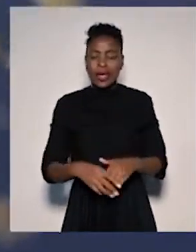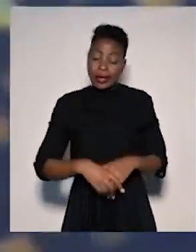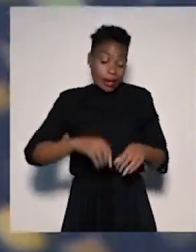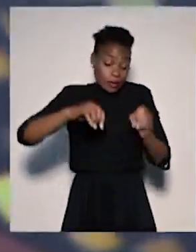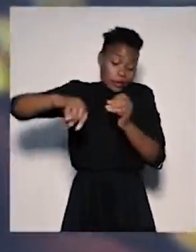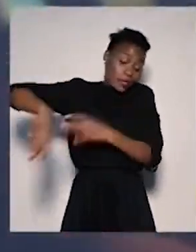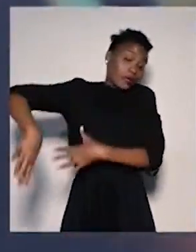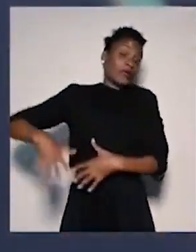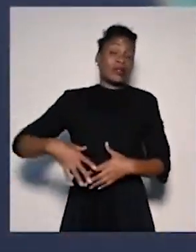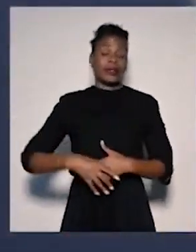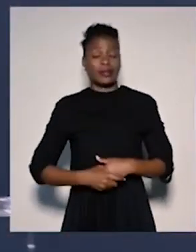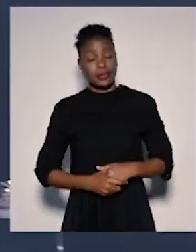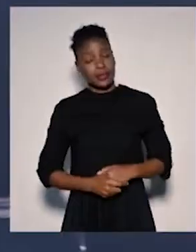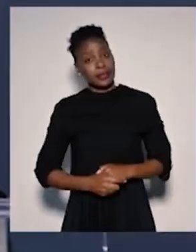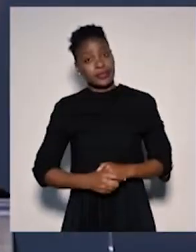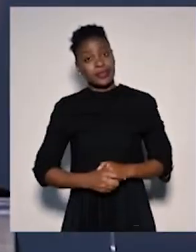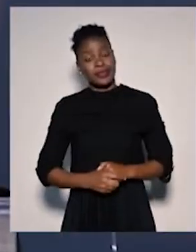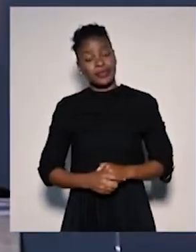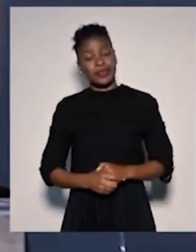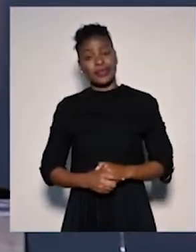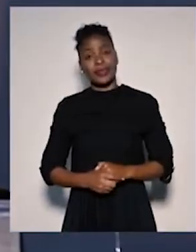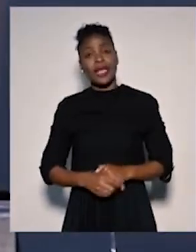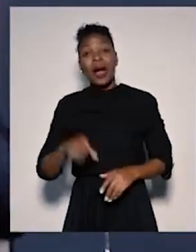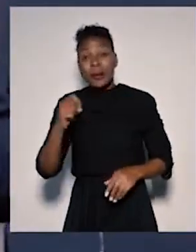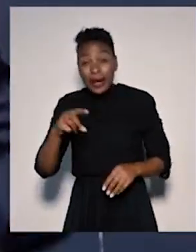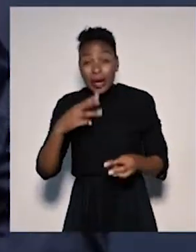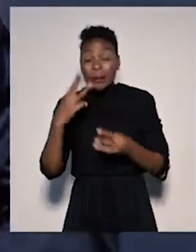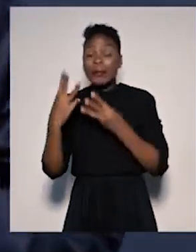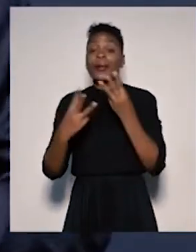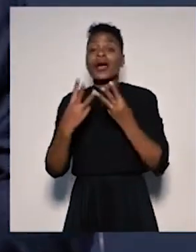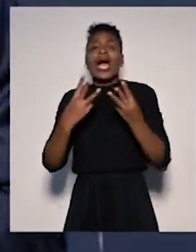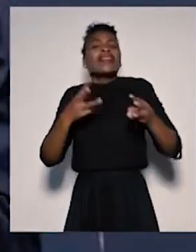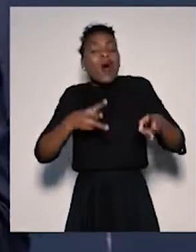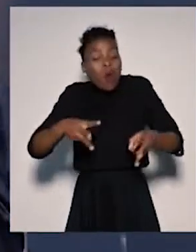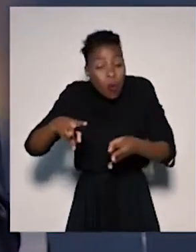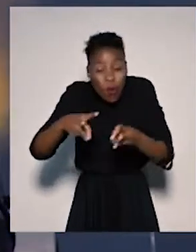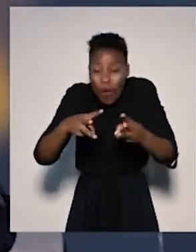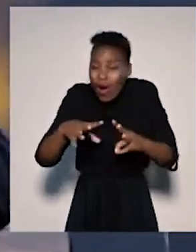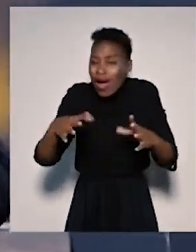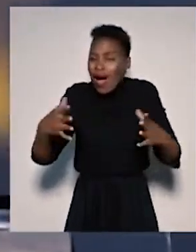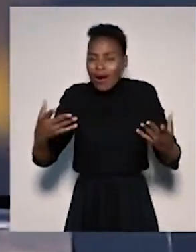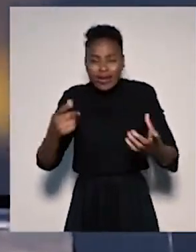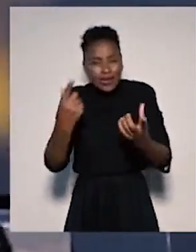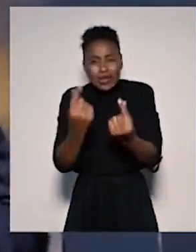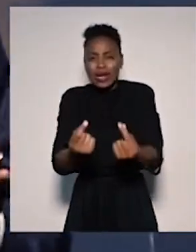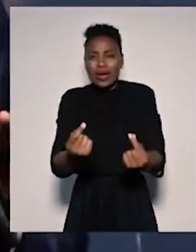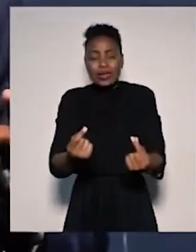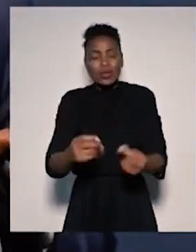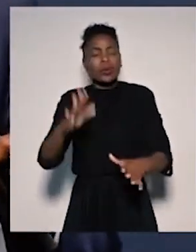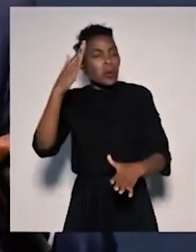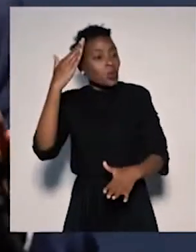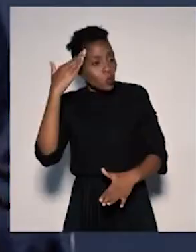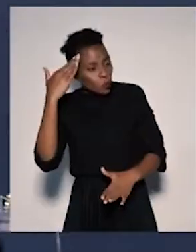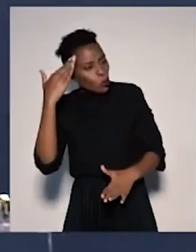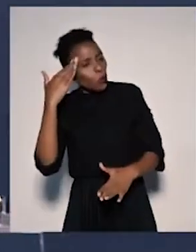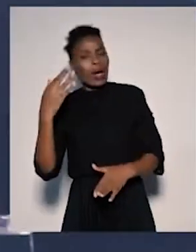but you don't know. But people would get, there was a way in which it's done. It has to be